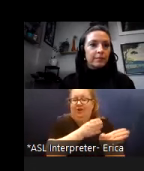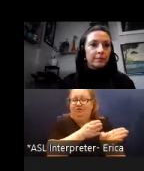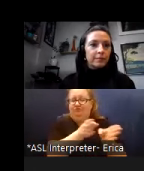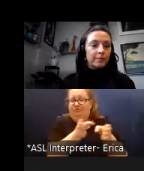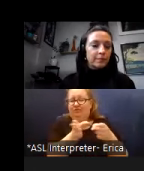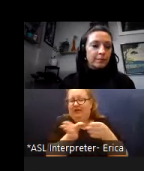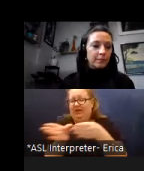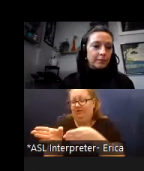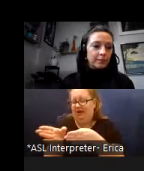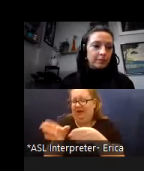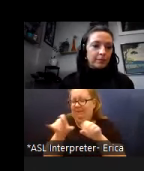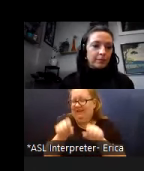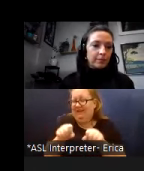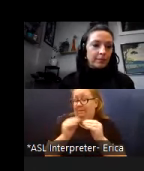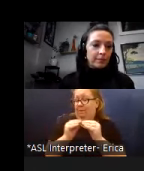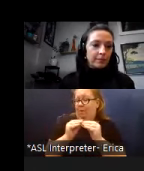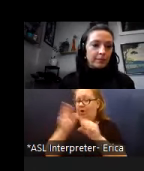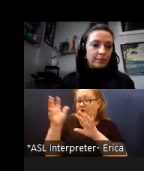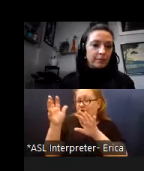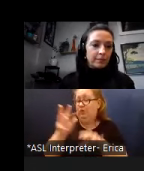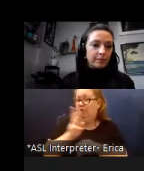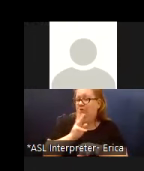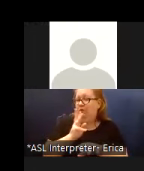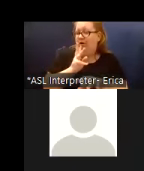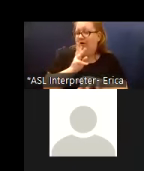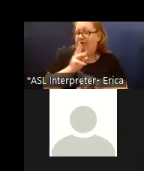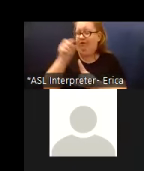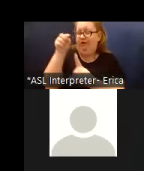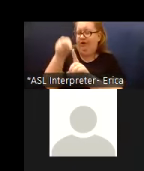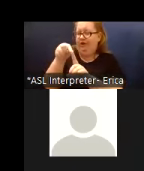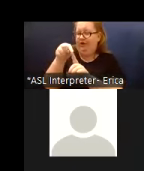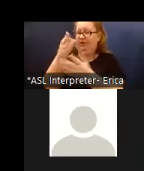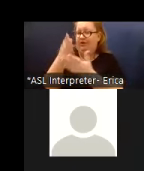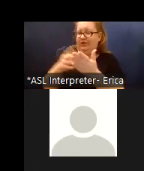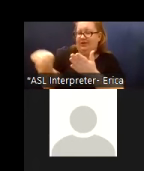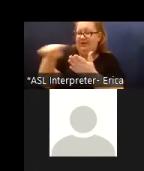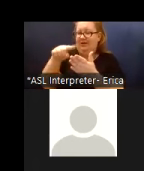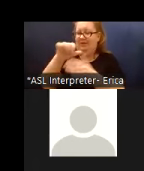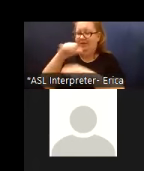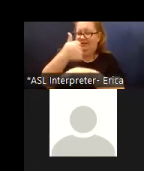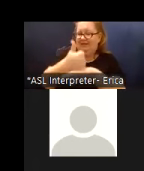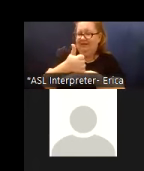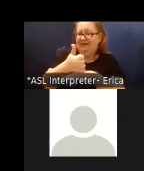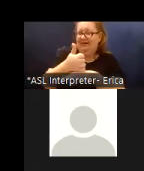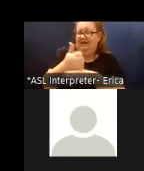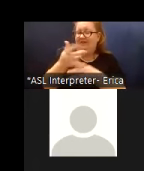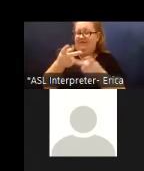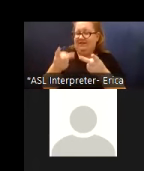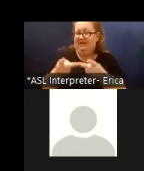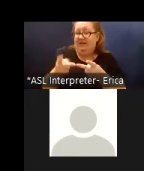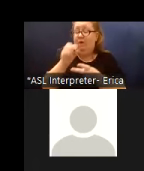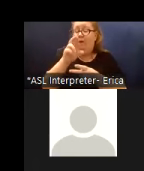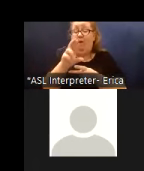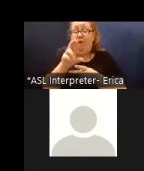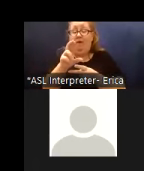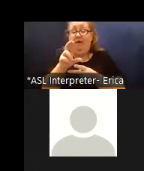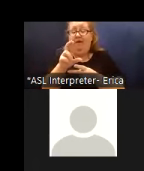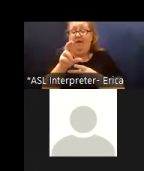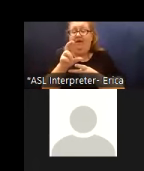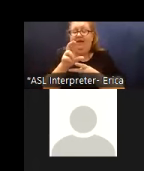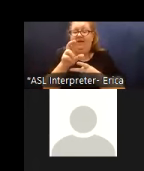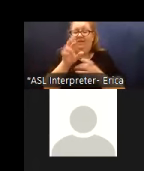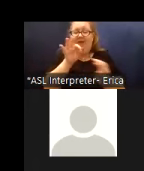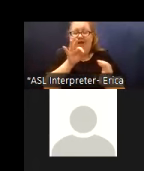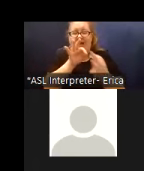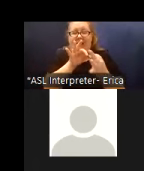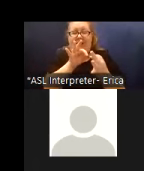more stormwater to some of these existing facilities, or in certain cases, optimize the siting